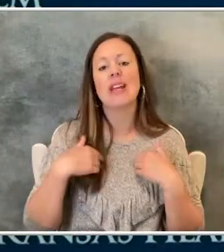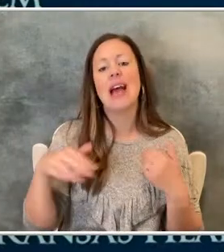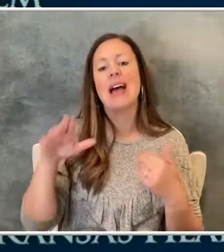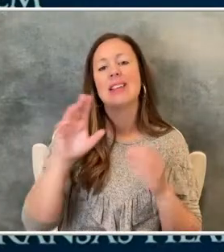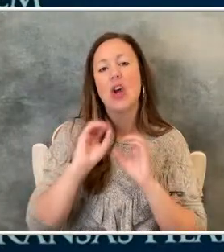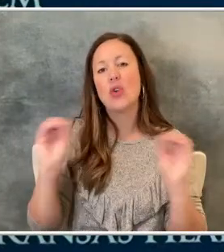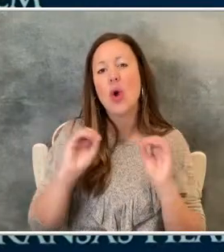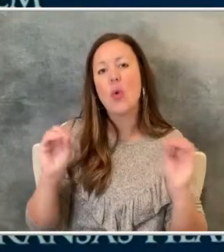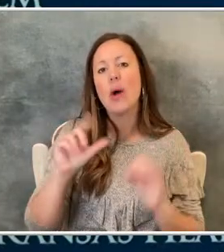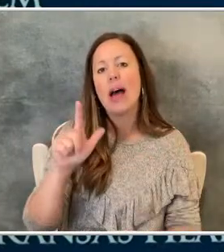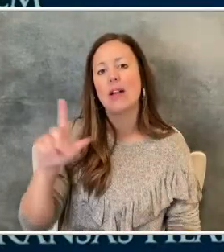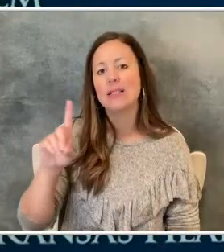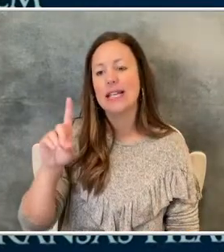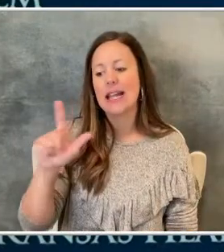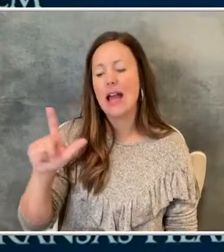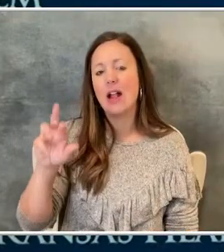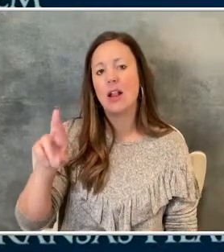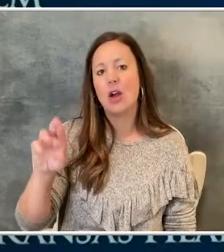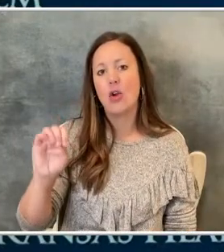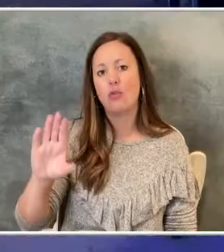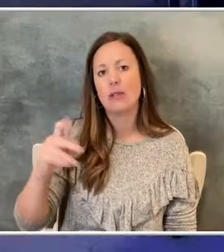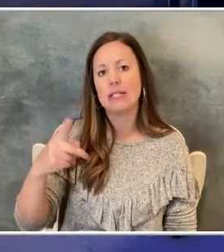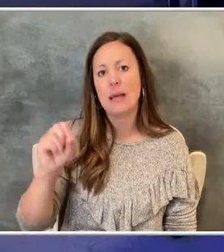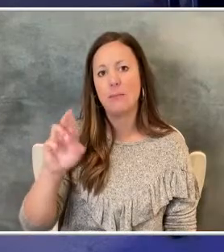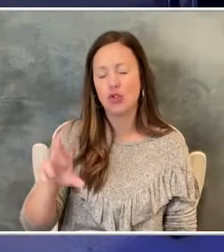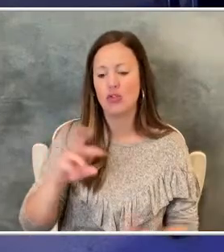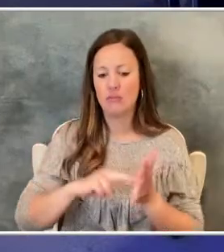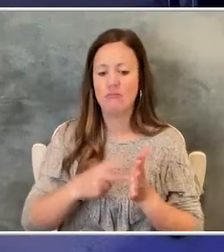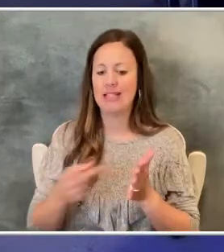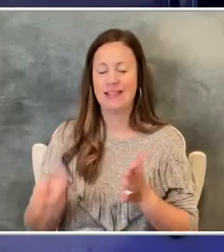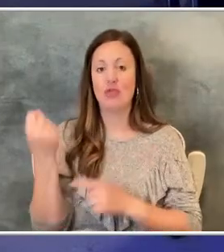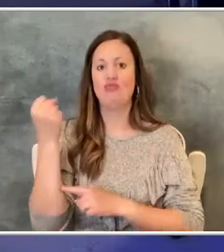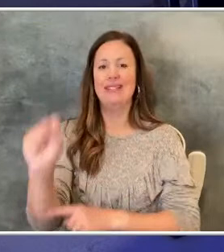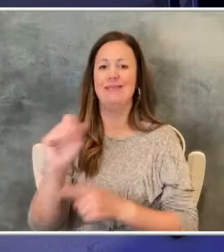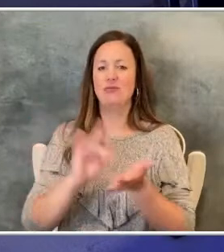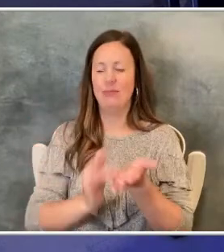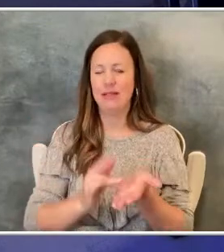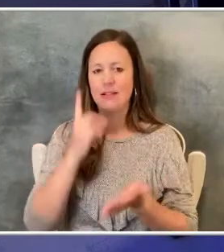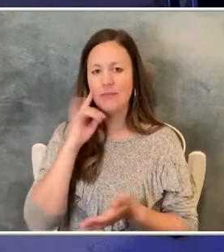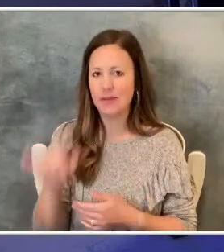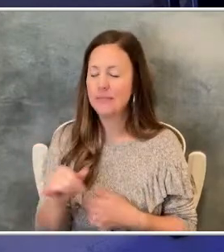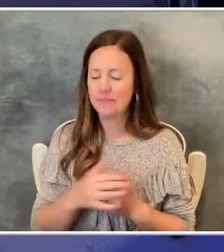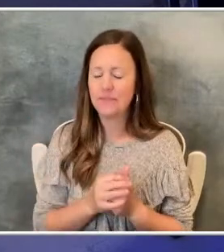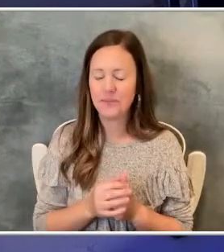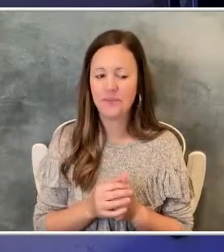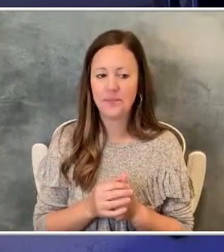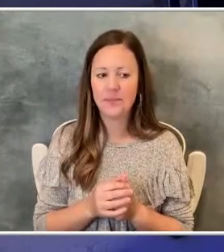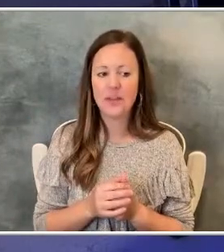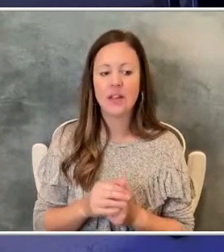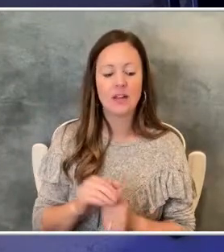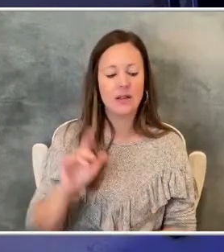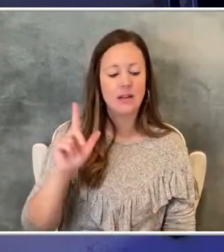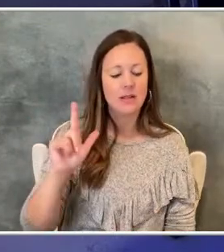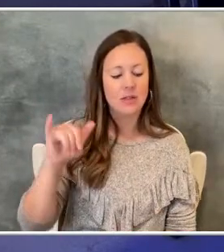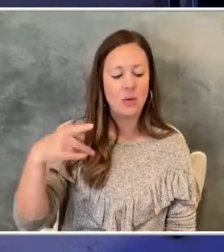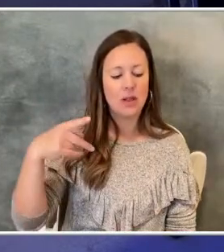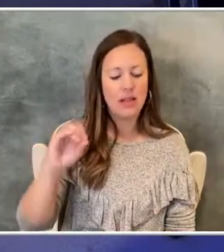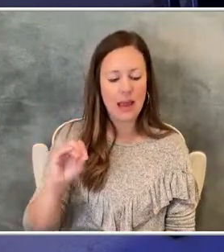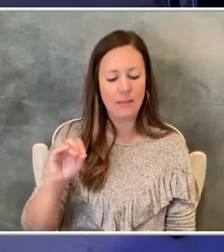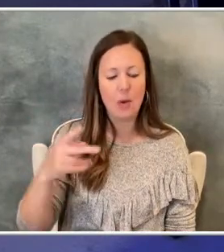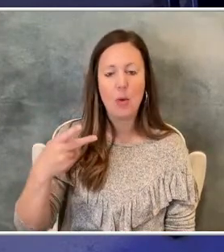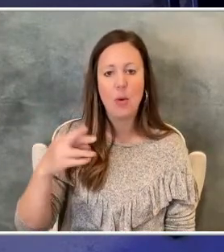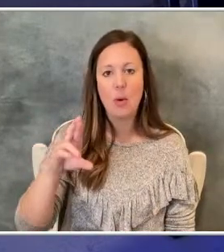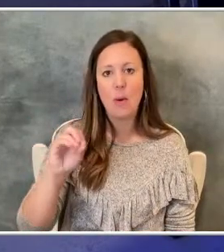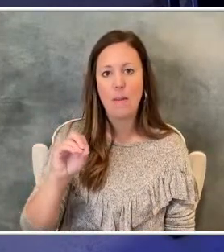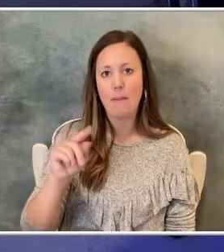resistant to her therapy. So I want to talk about the treatment for this. Yes. Lipoprotein apheresis. You're basically